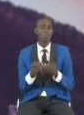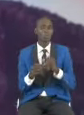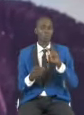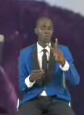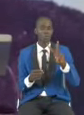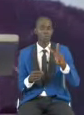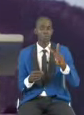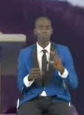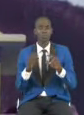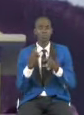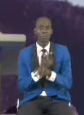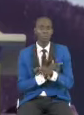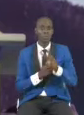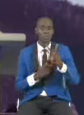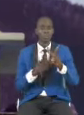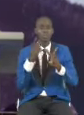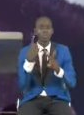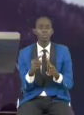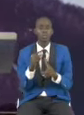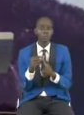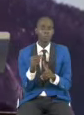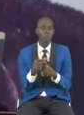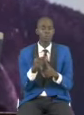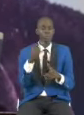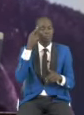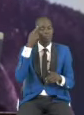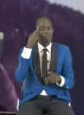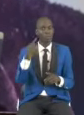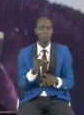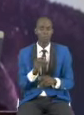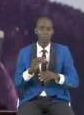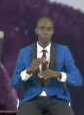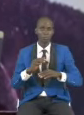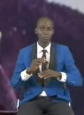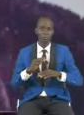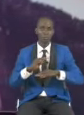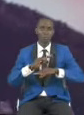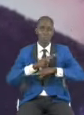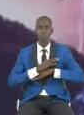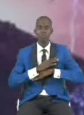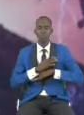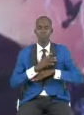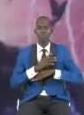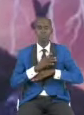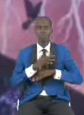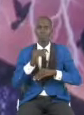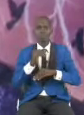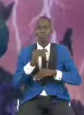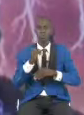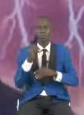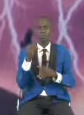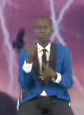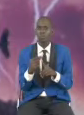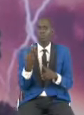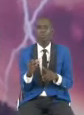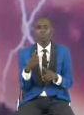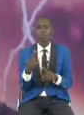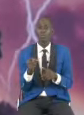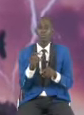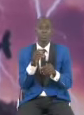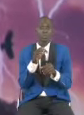message for sustenance in the pleasant land. The message for the sustenance in the pleasant